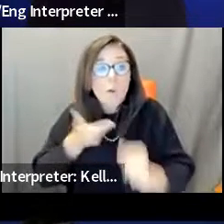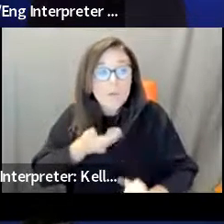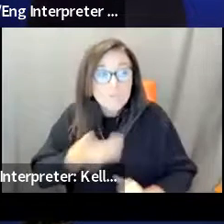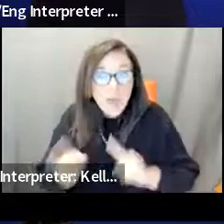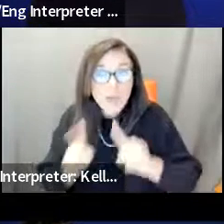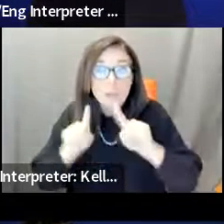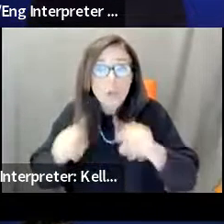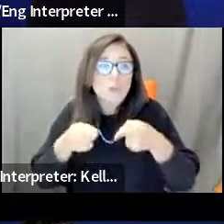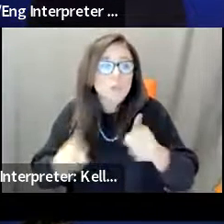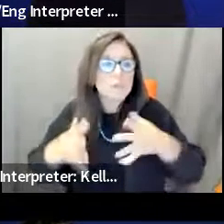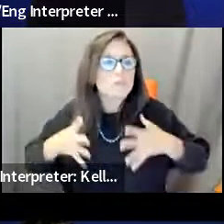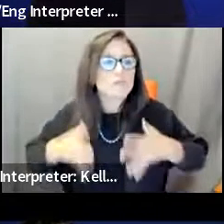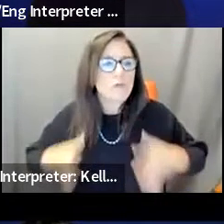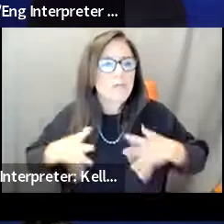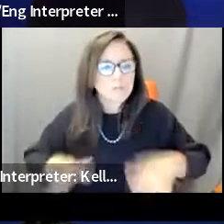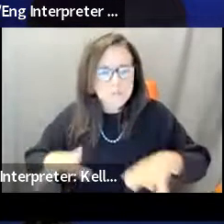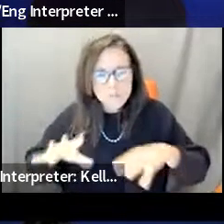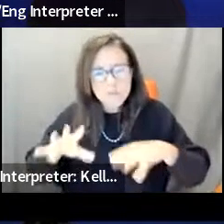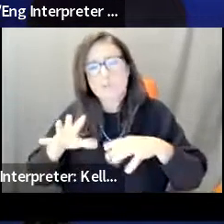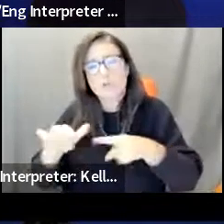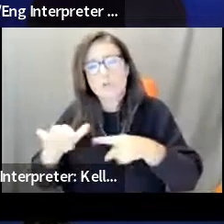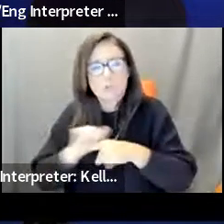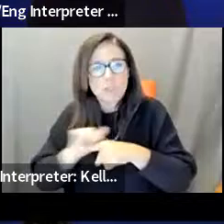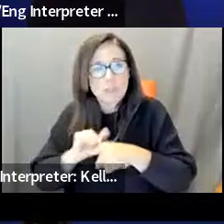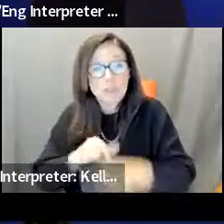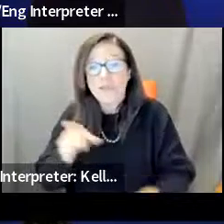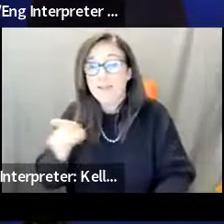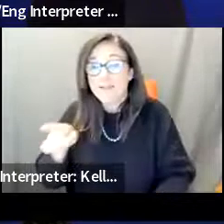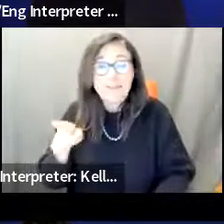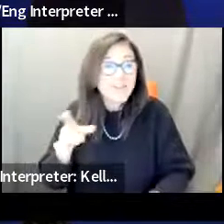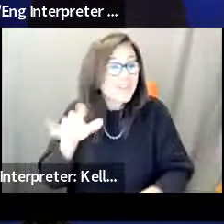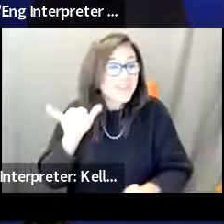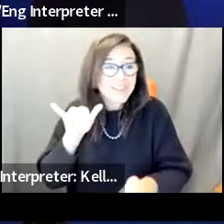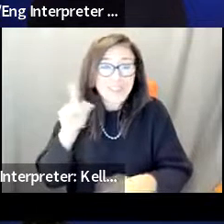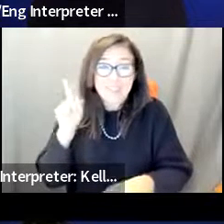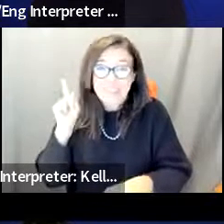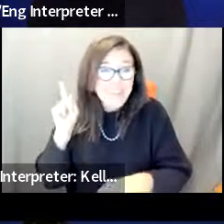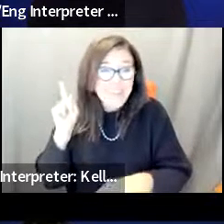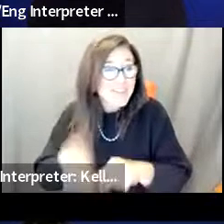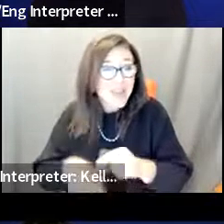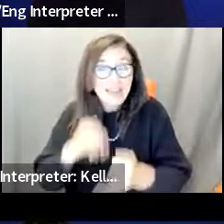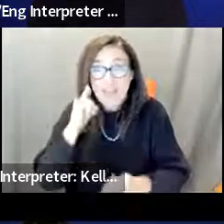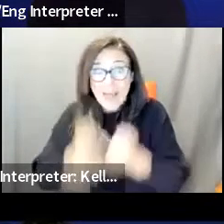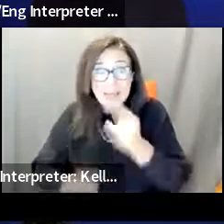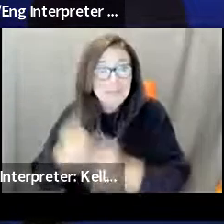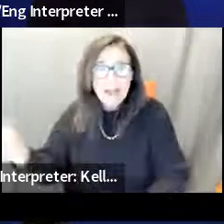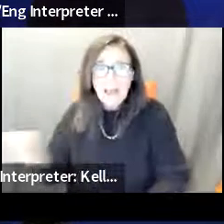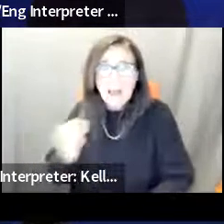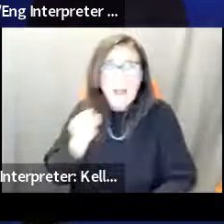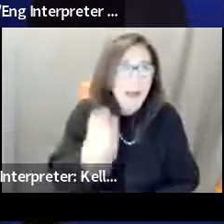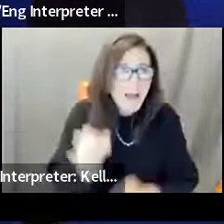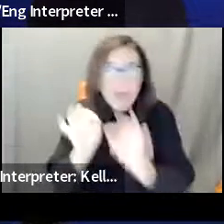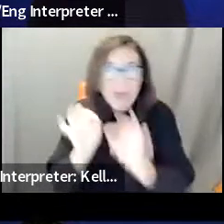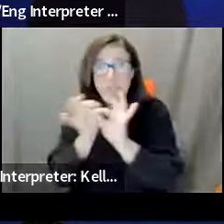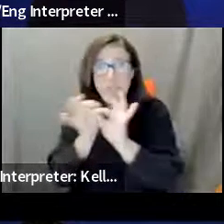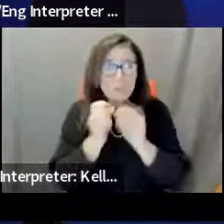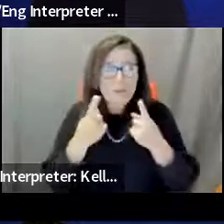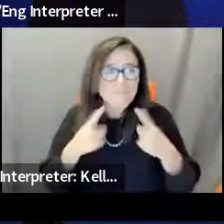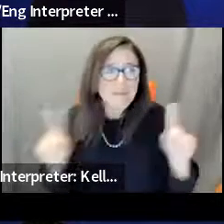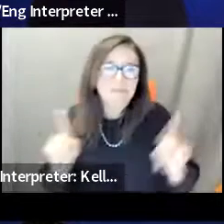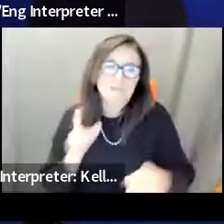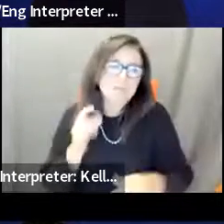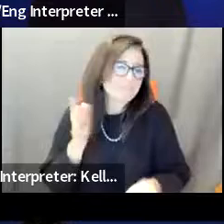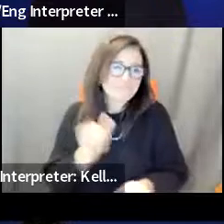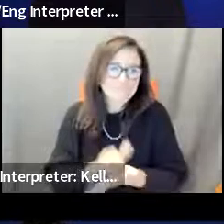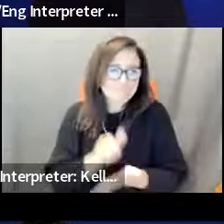into a situation kind of cold interpreting and not knowing what's going to happen. So my suggestion for